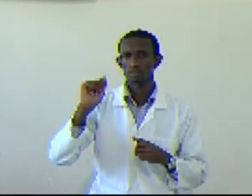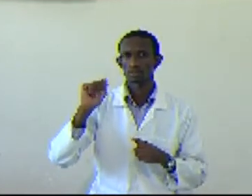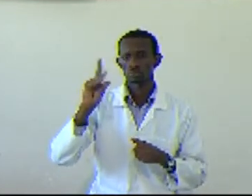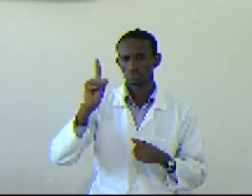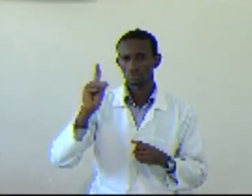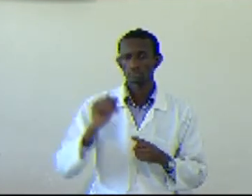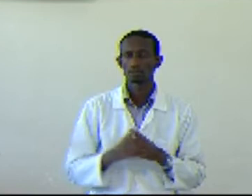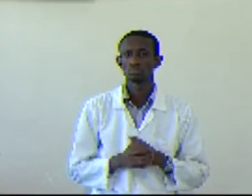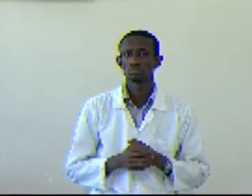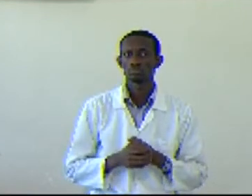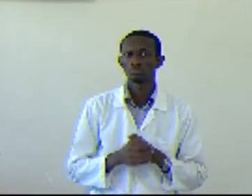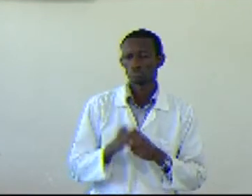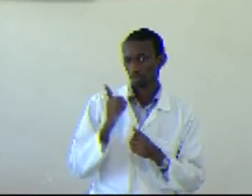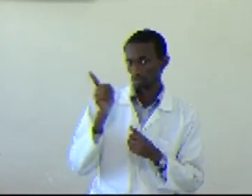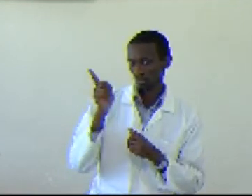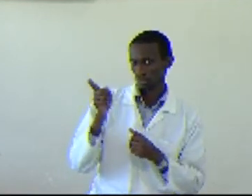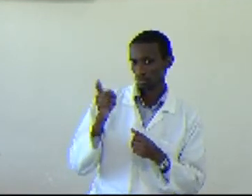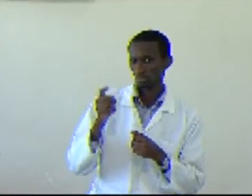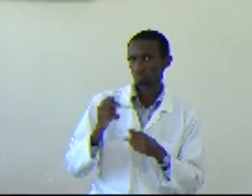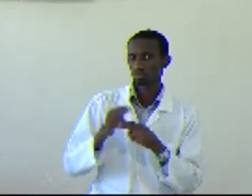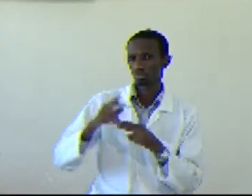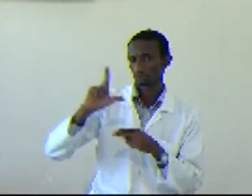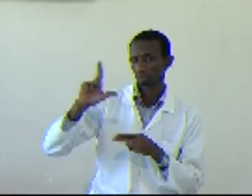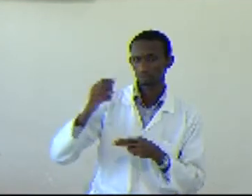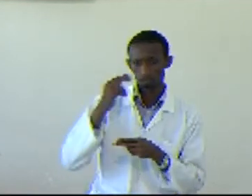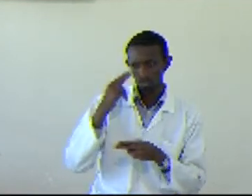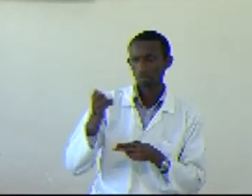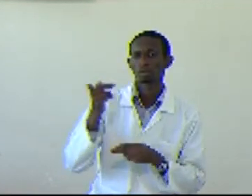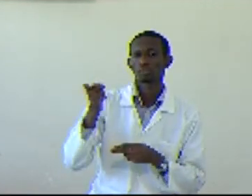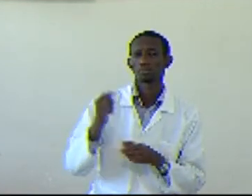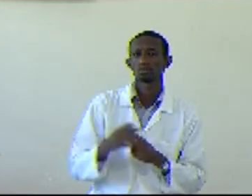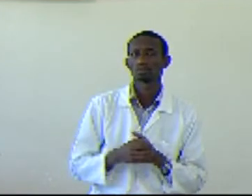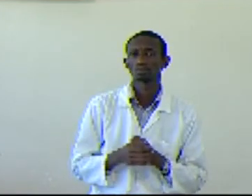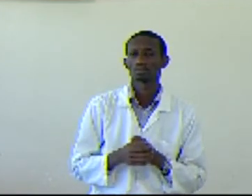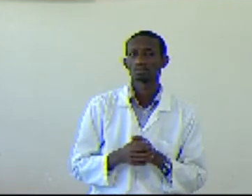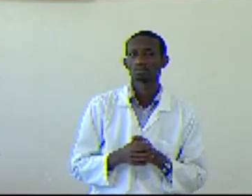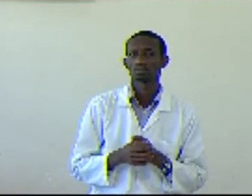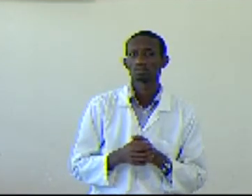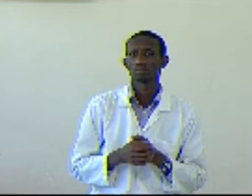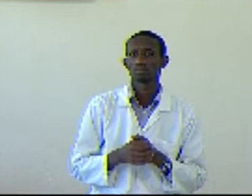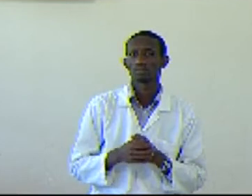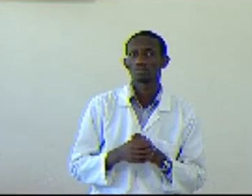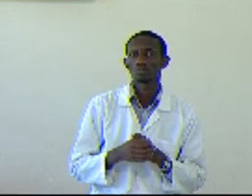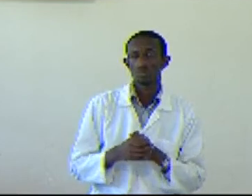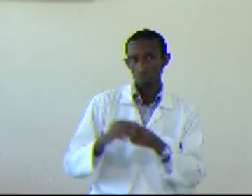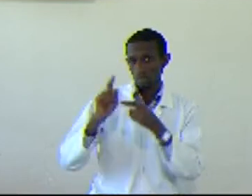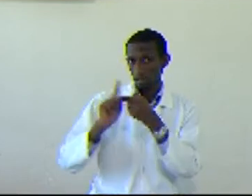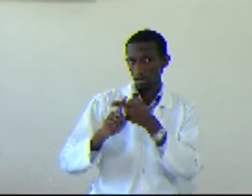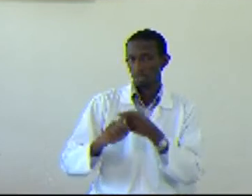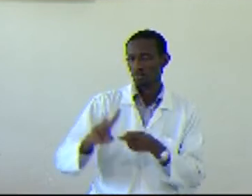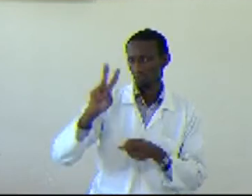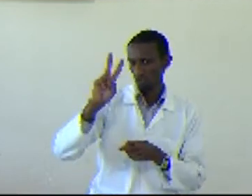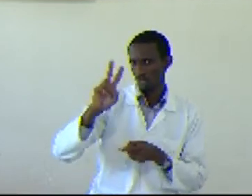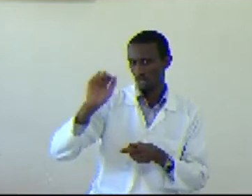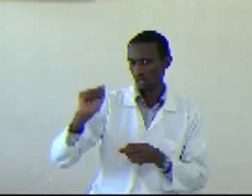VAD. So this is what we consider here. So we match with the diagram that we have there. So then this VAD will